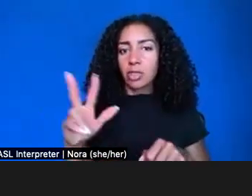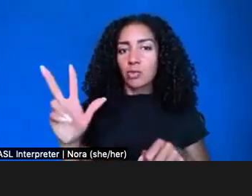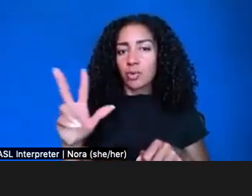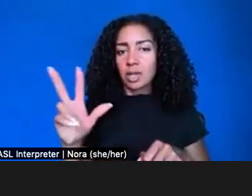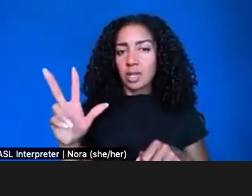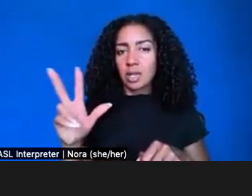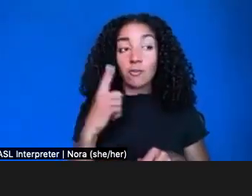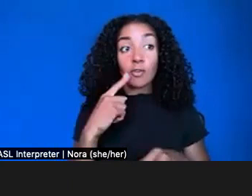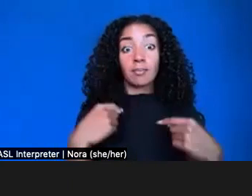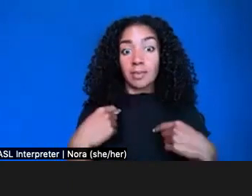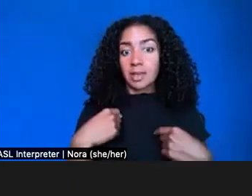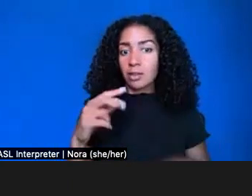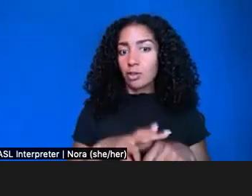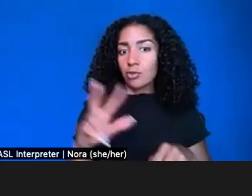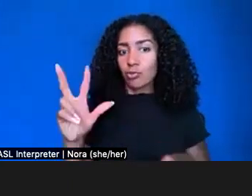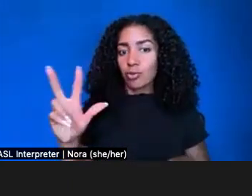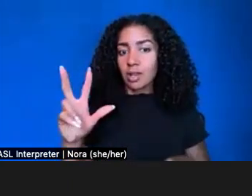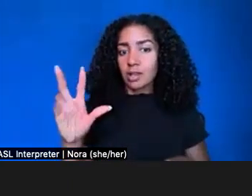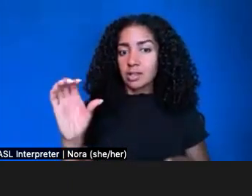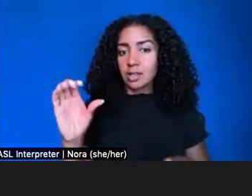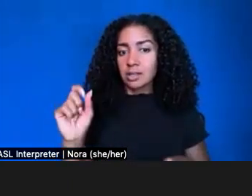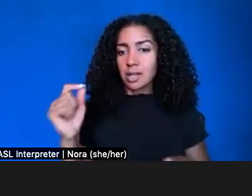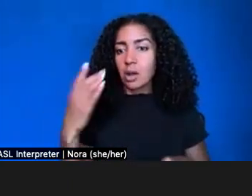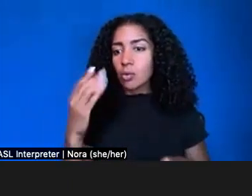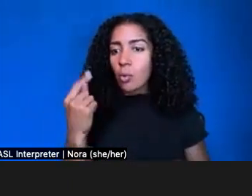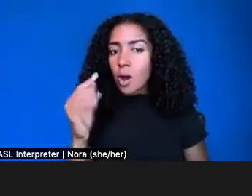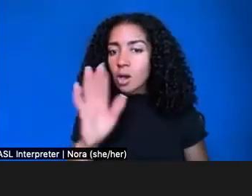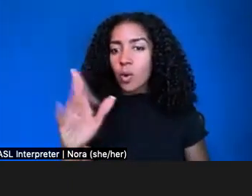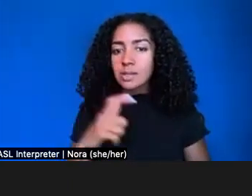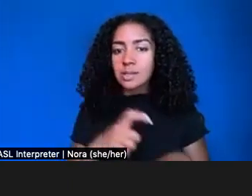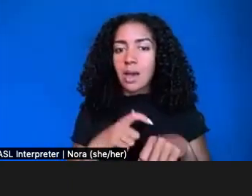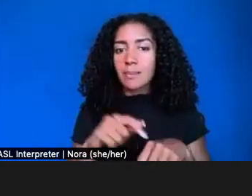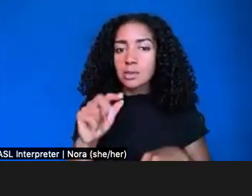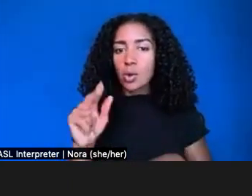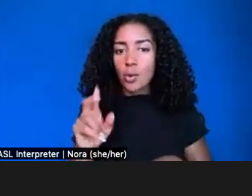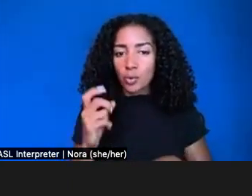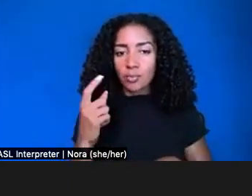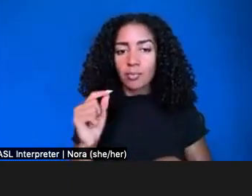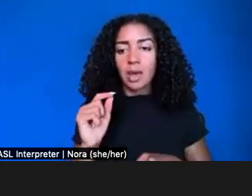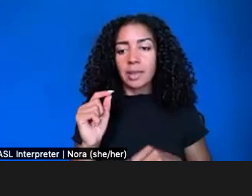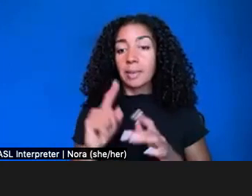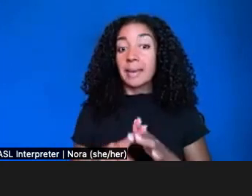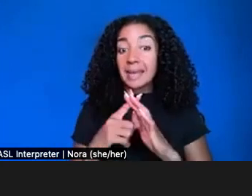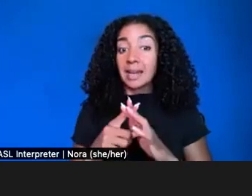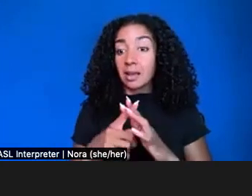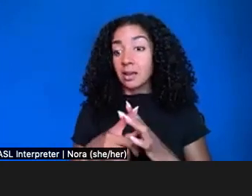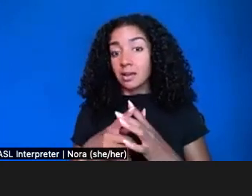for me, it's 3:00. I don't know what it is in your time zone, but at the top of the hour after we play this